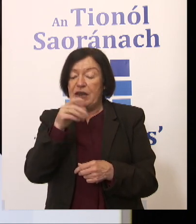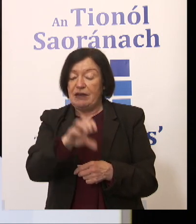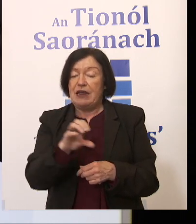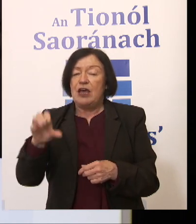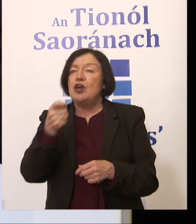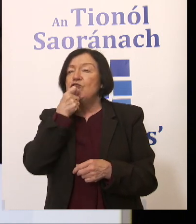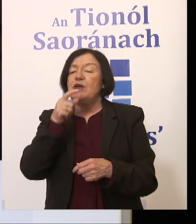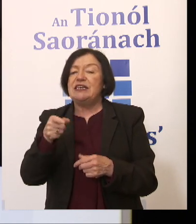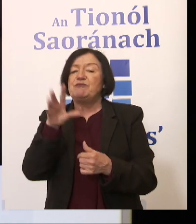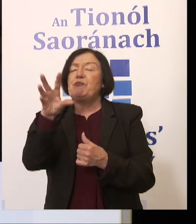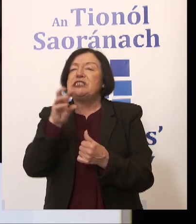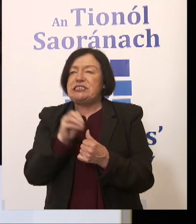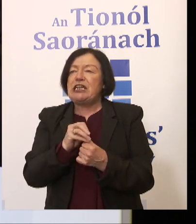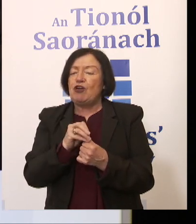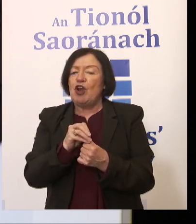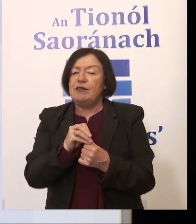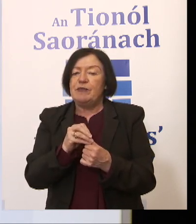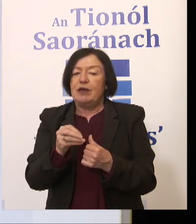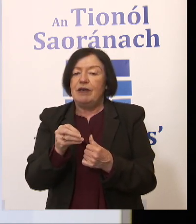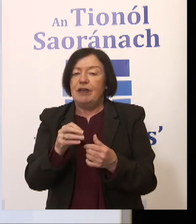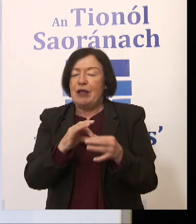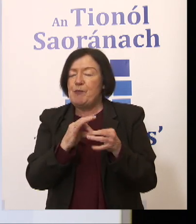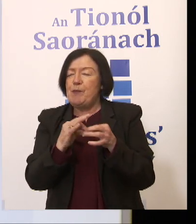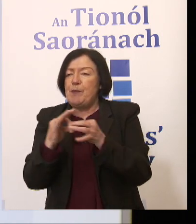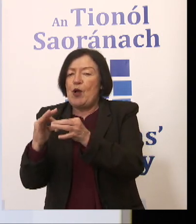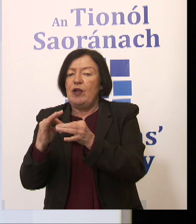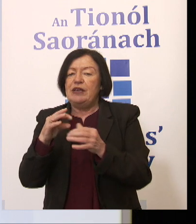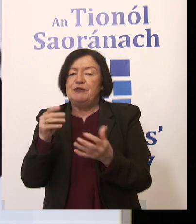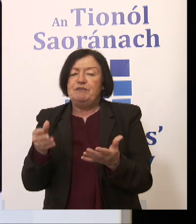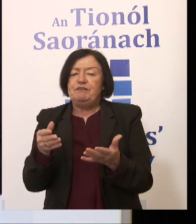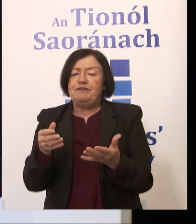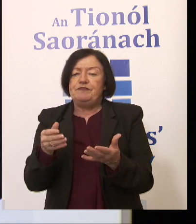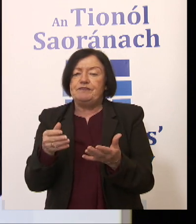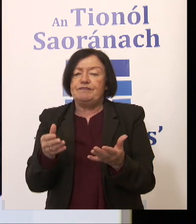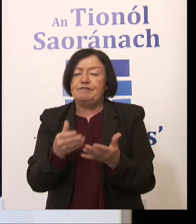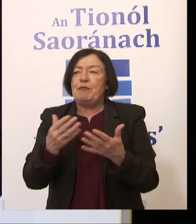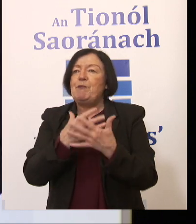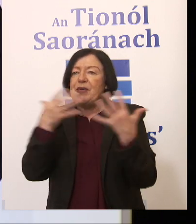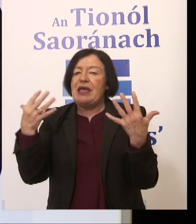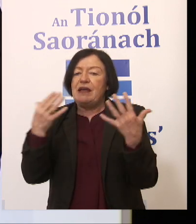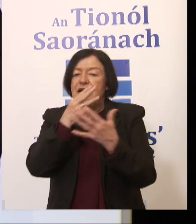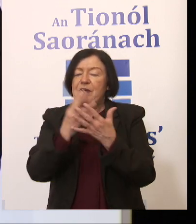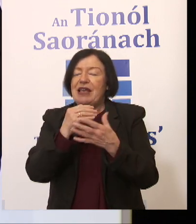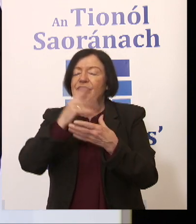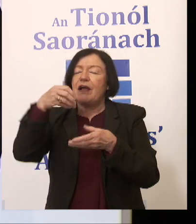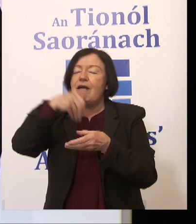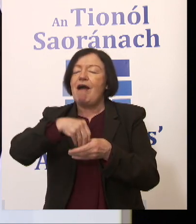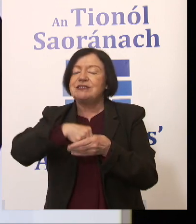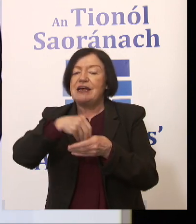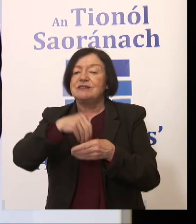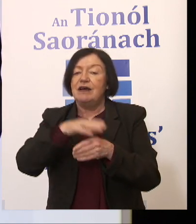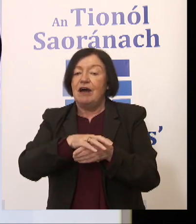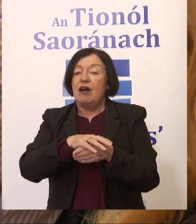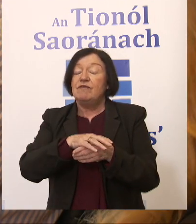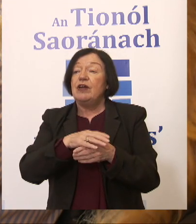Dublin is a particular pull or a particular big beast in the context of